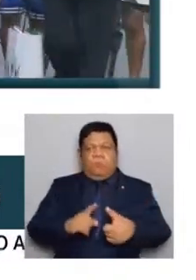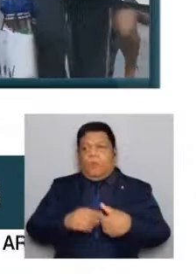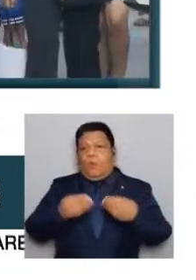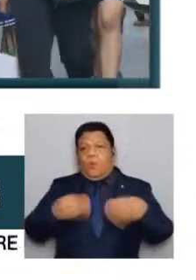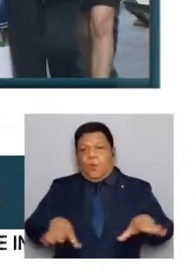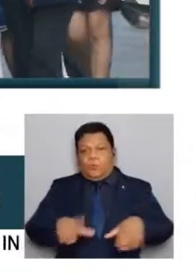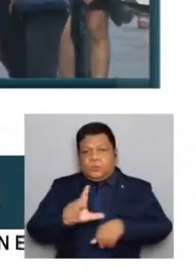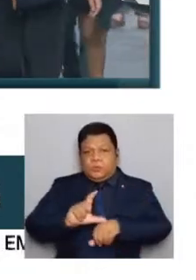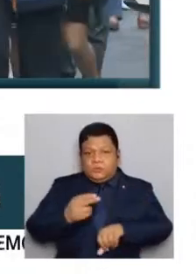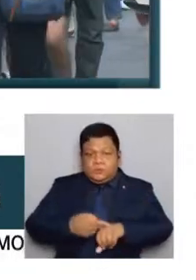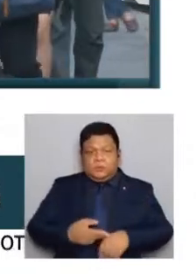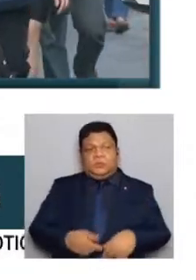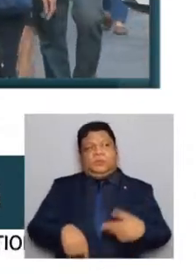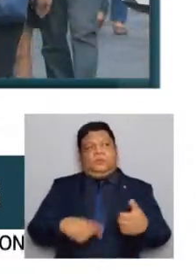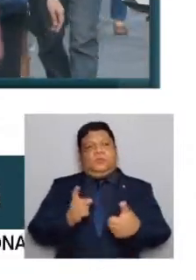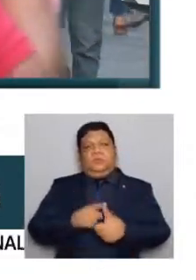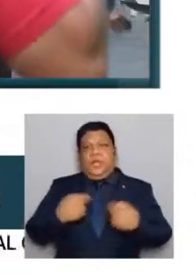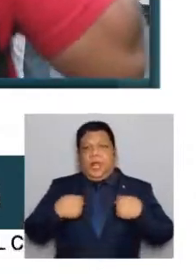health and